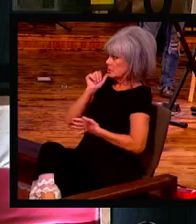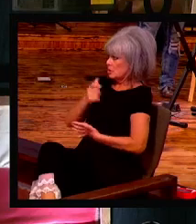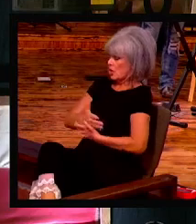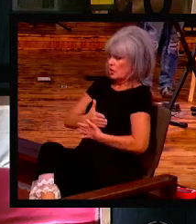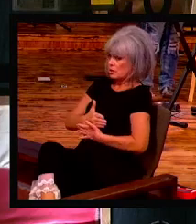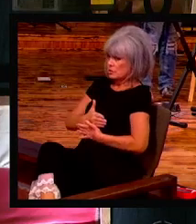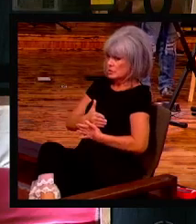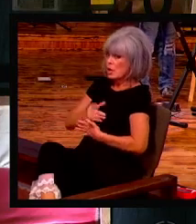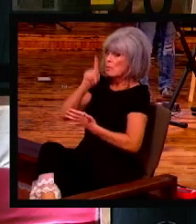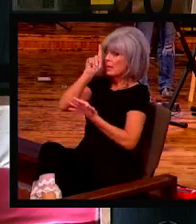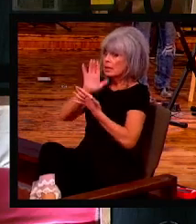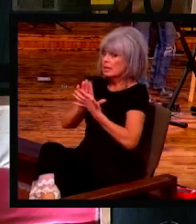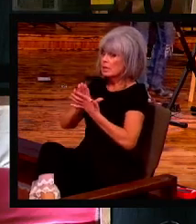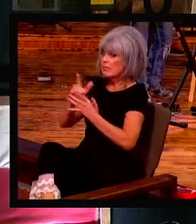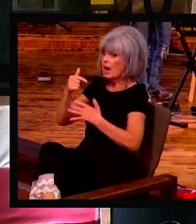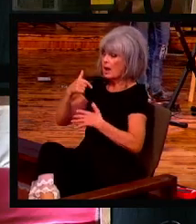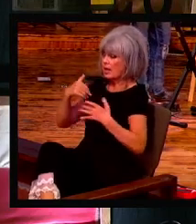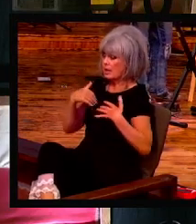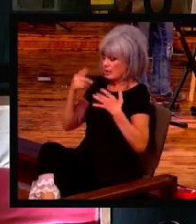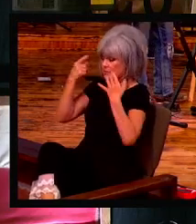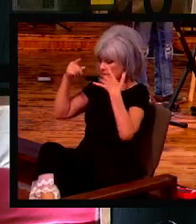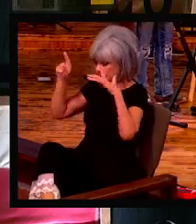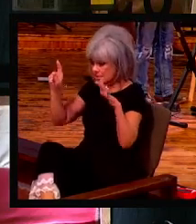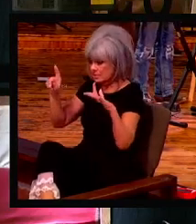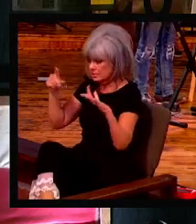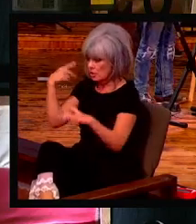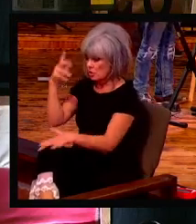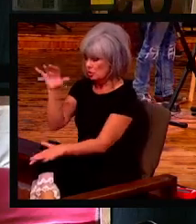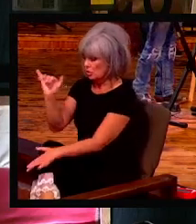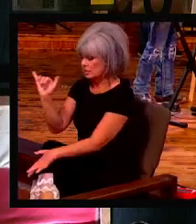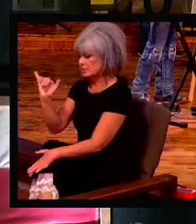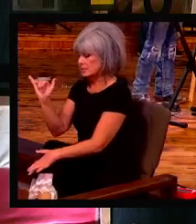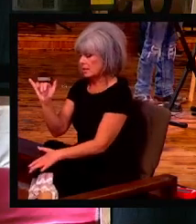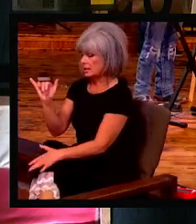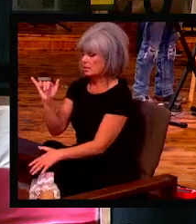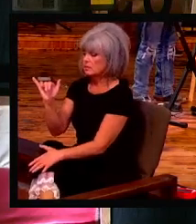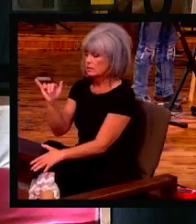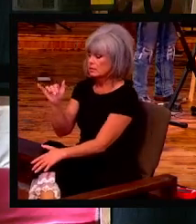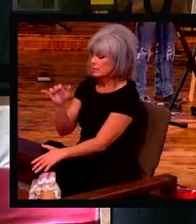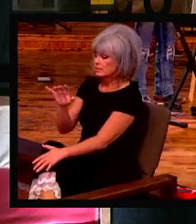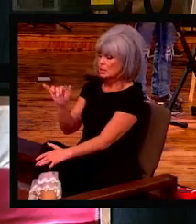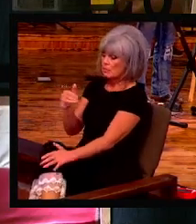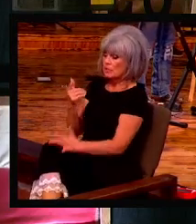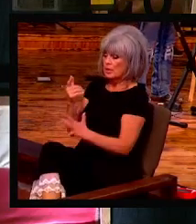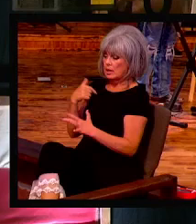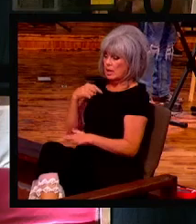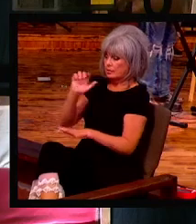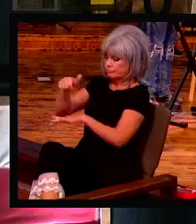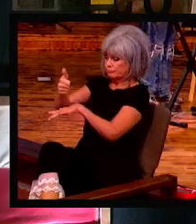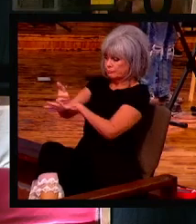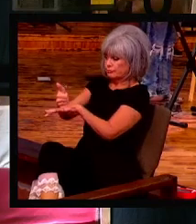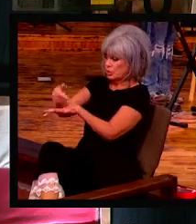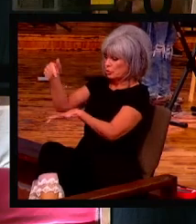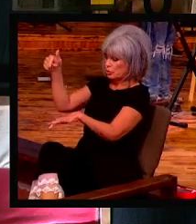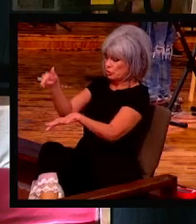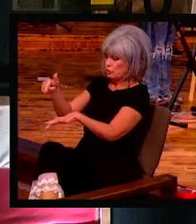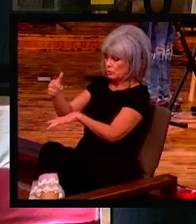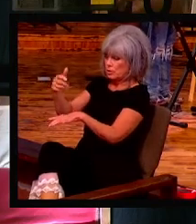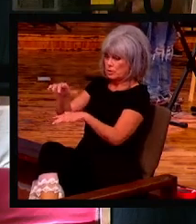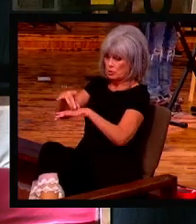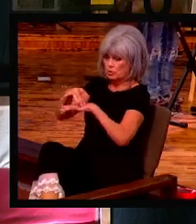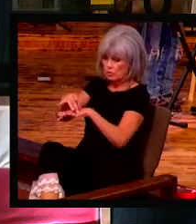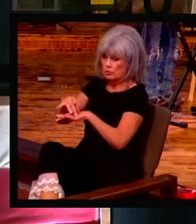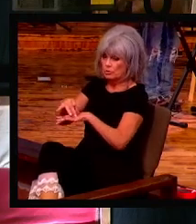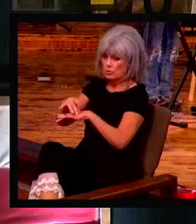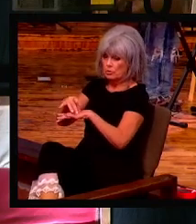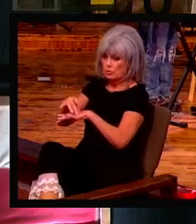you, which looks like you doing the very thing that I put you on the earth to do, to be a reflection of my goodness